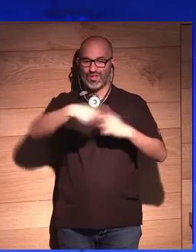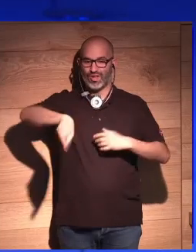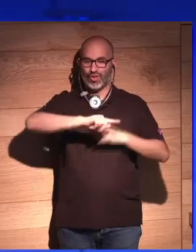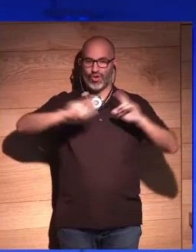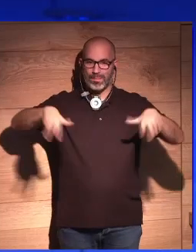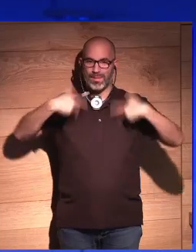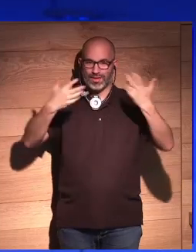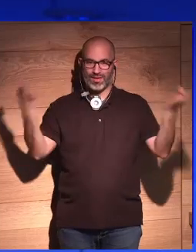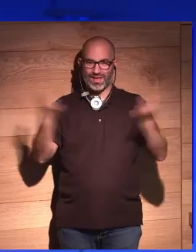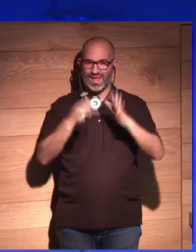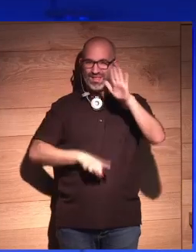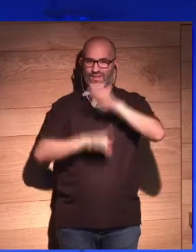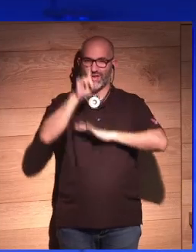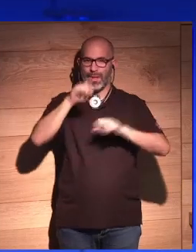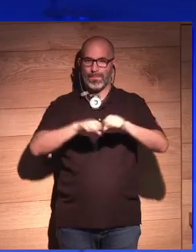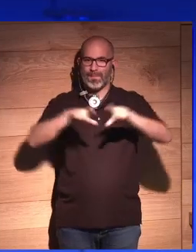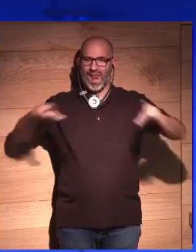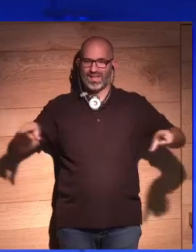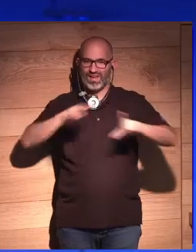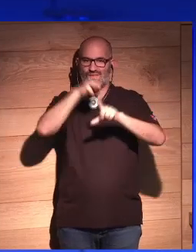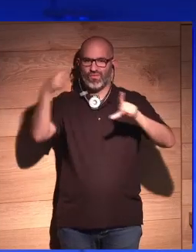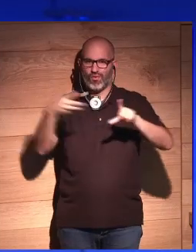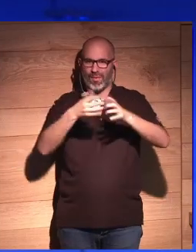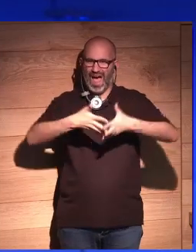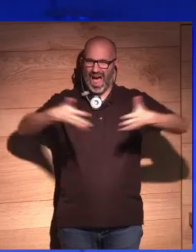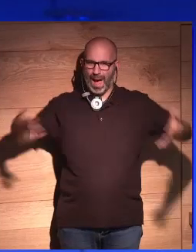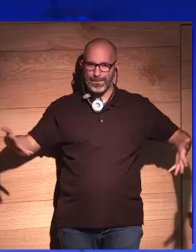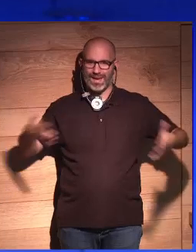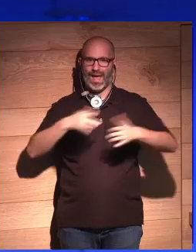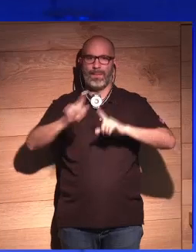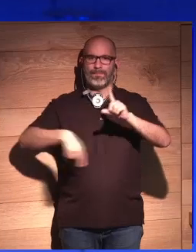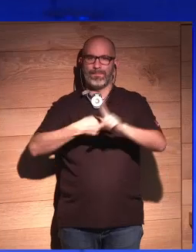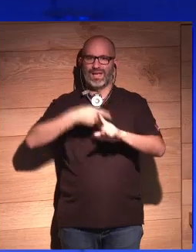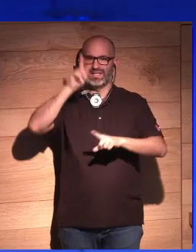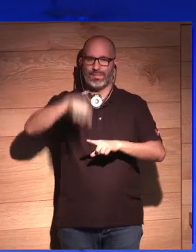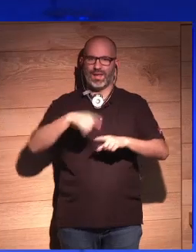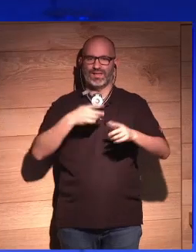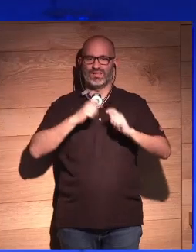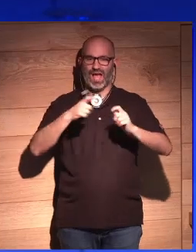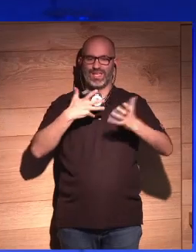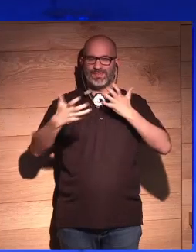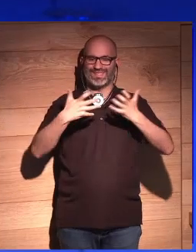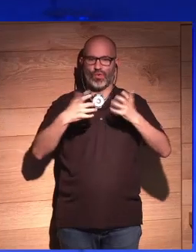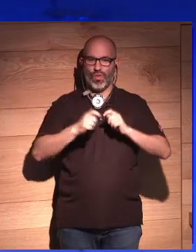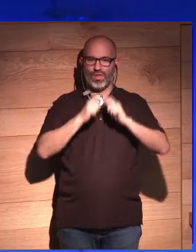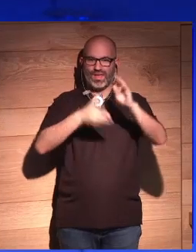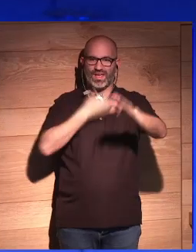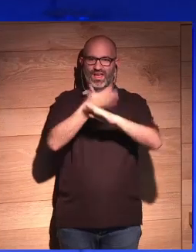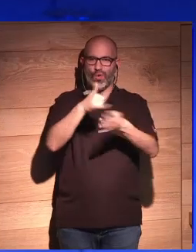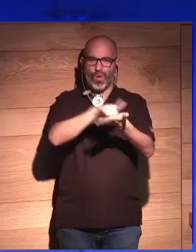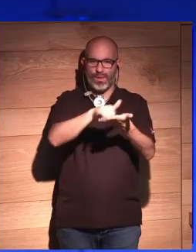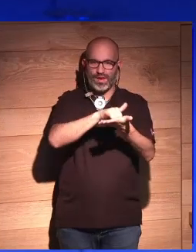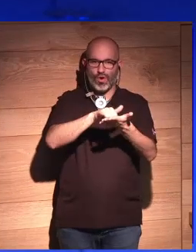large platform and also move parts of the show to the Museum of Modern Art in New York and the Walker